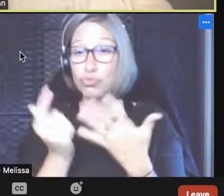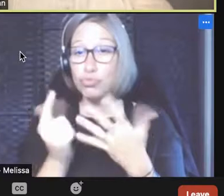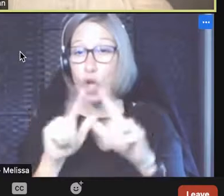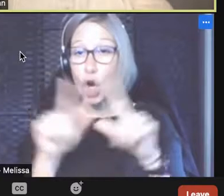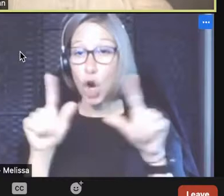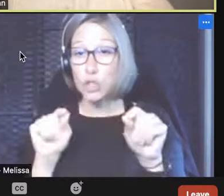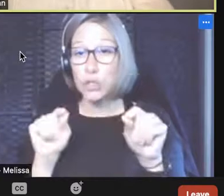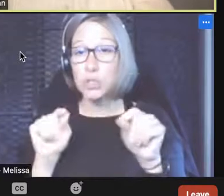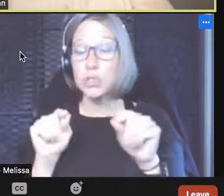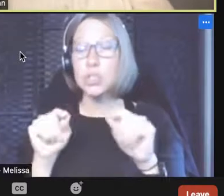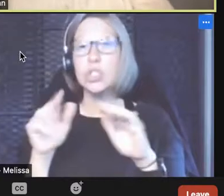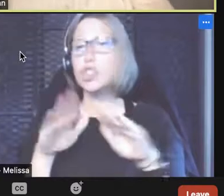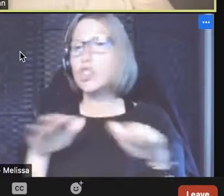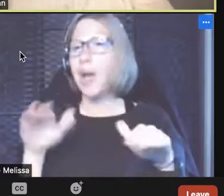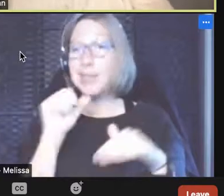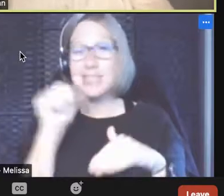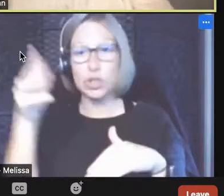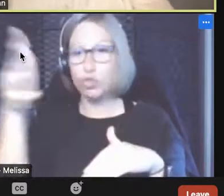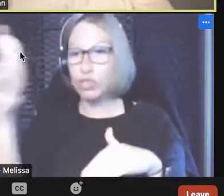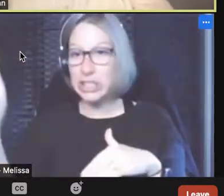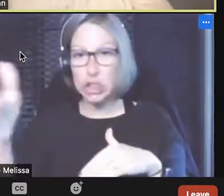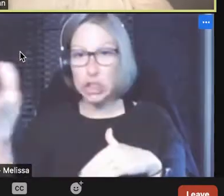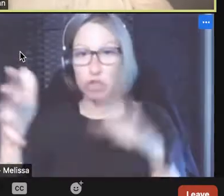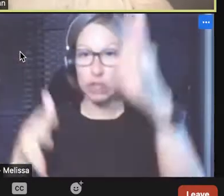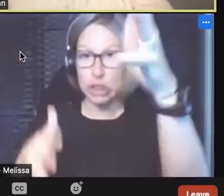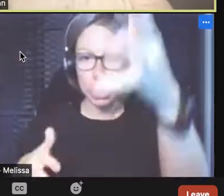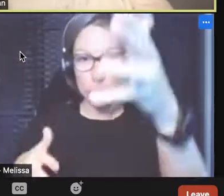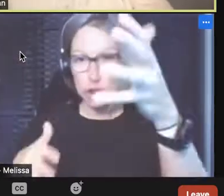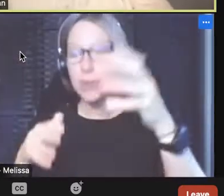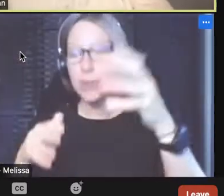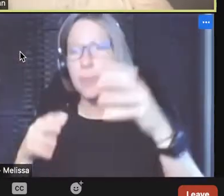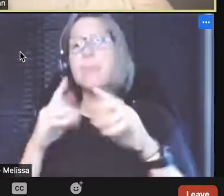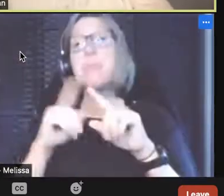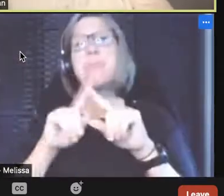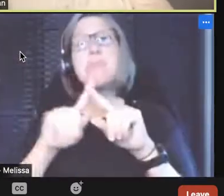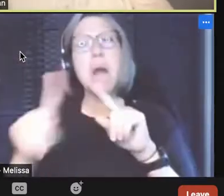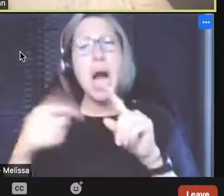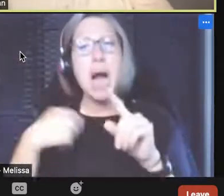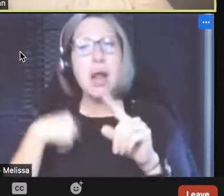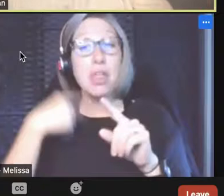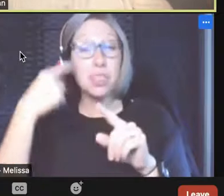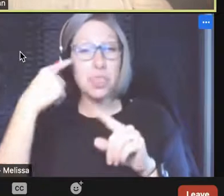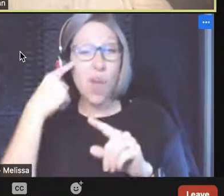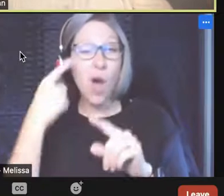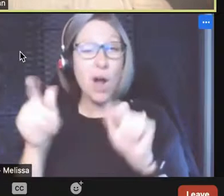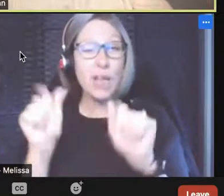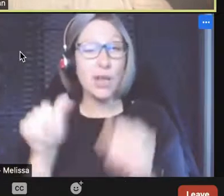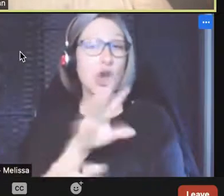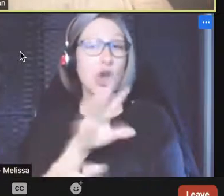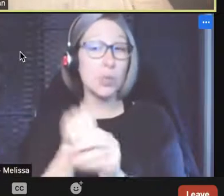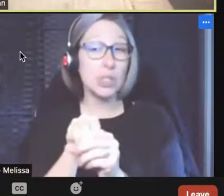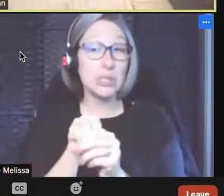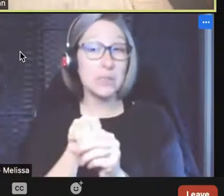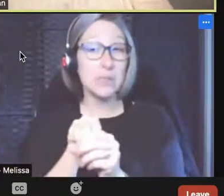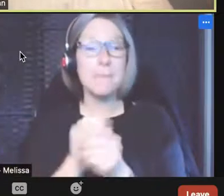reach. It doesn't reach. And yet I thought he probably would be able to participate in this